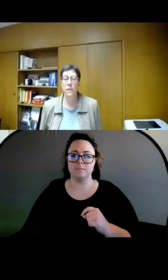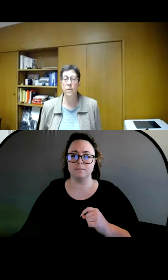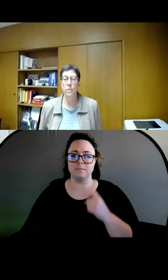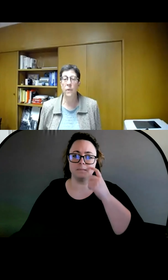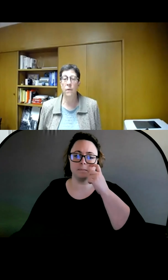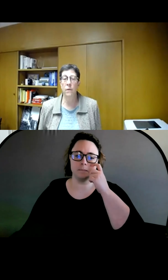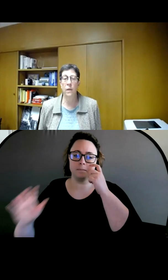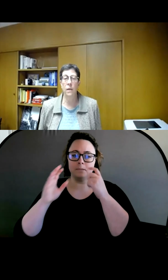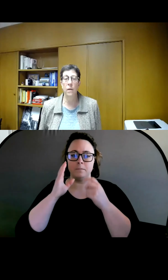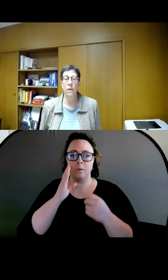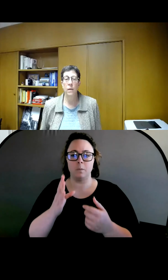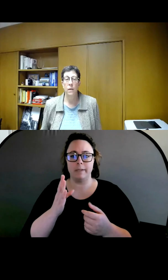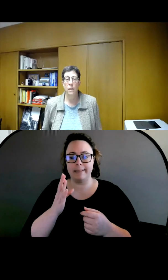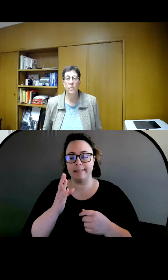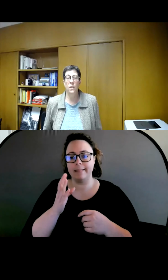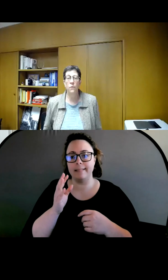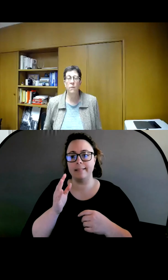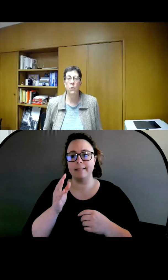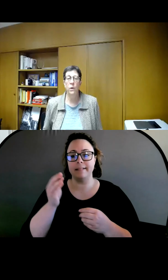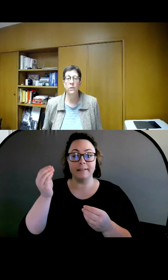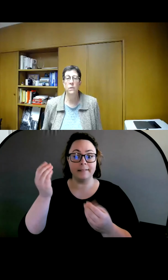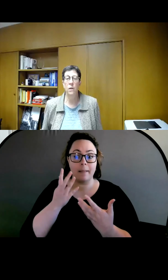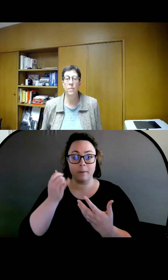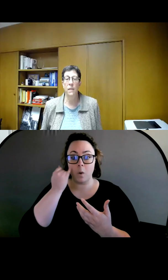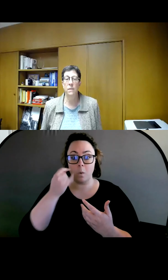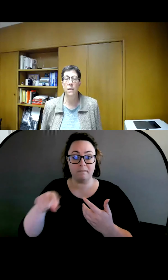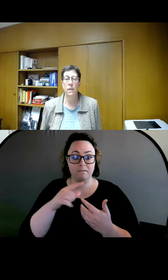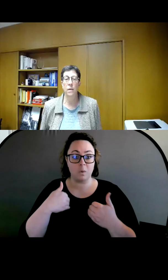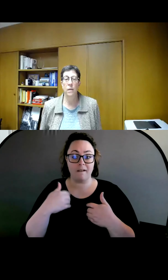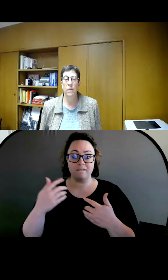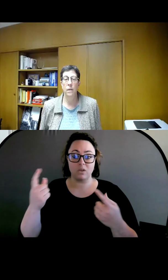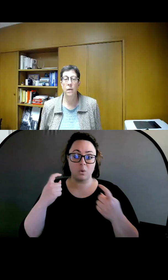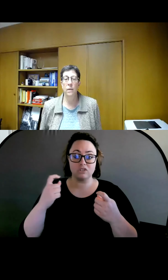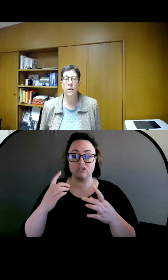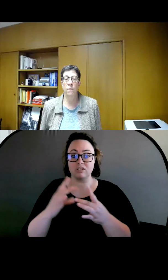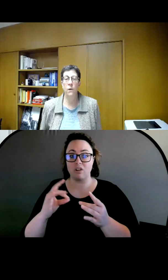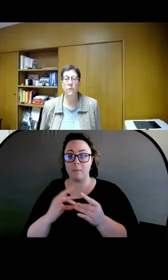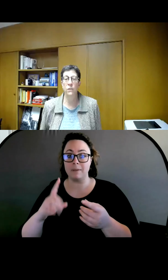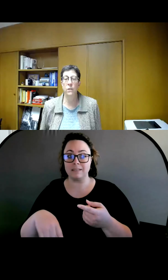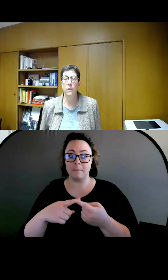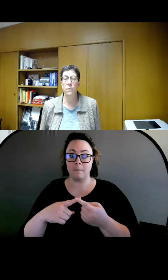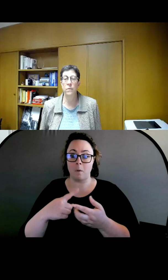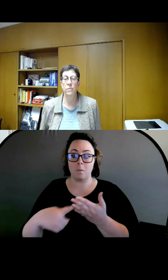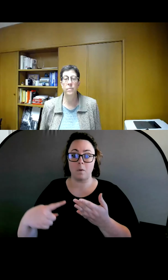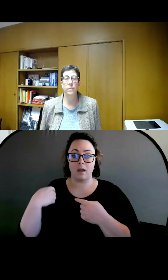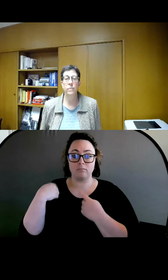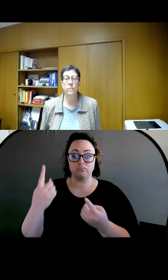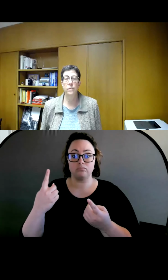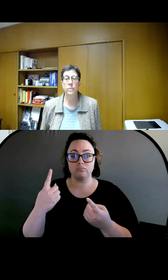folks to let me know if you have any questions or comments on the info I've just shown